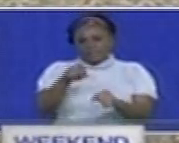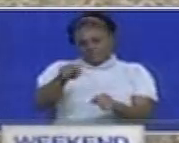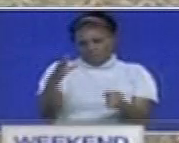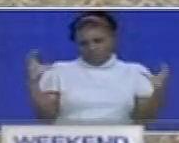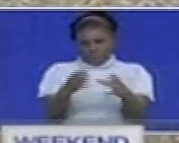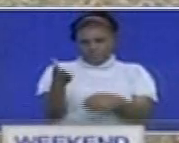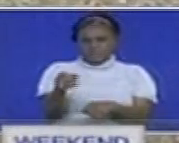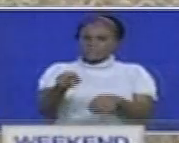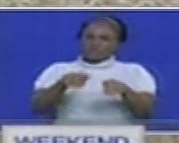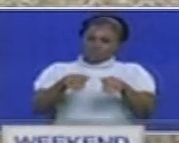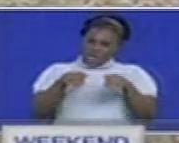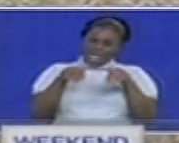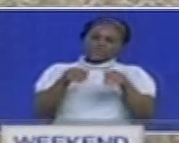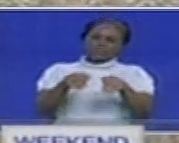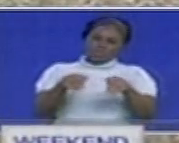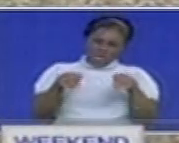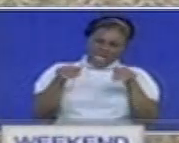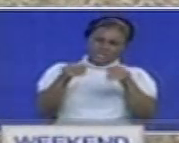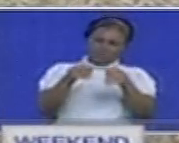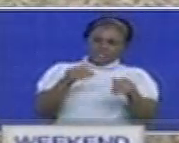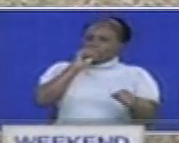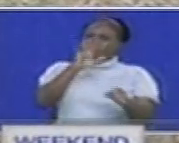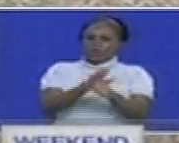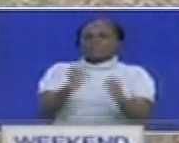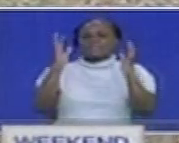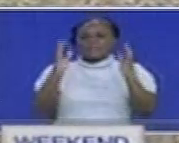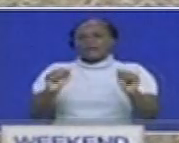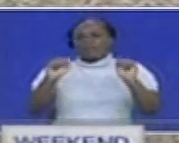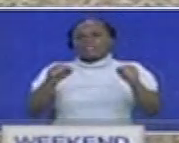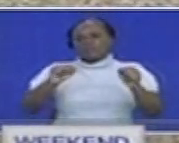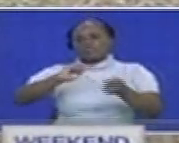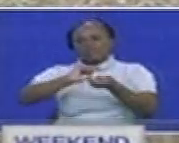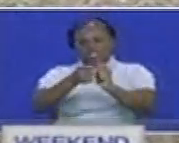the wait goes on for the big promise that could change their lives.